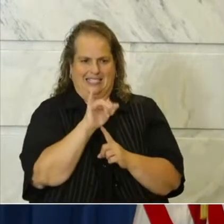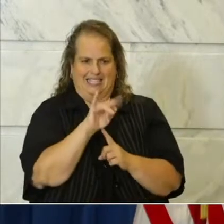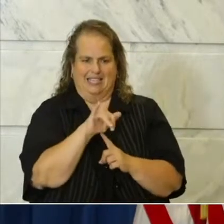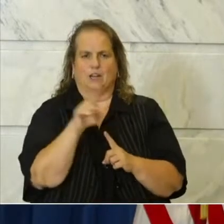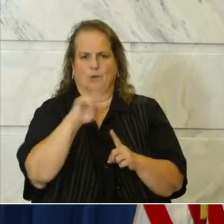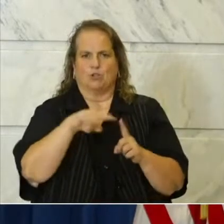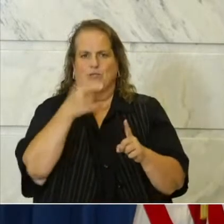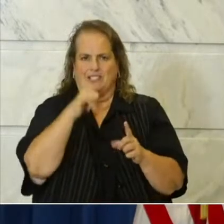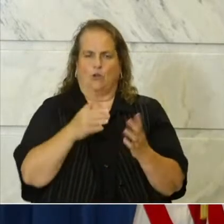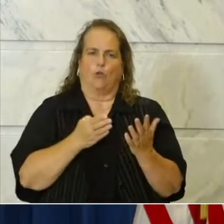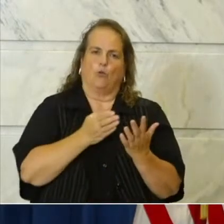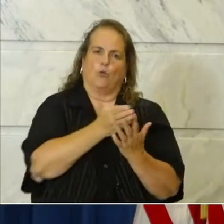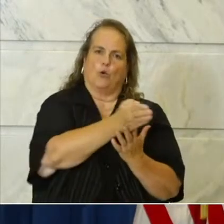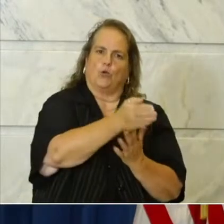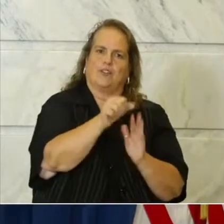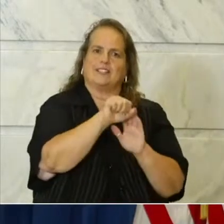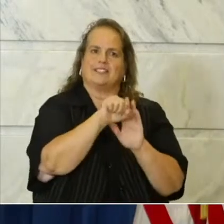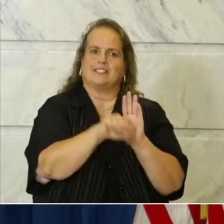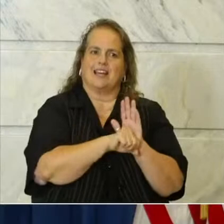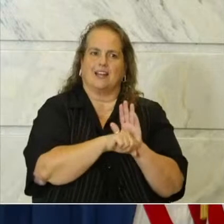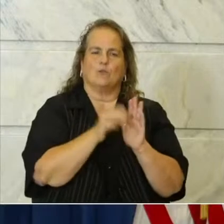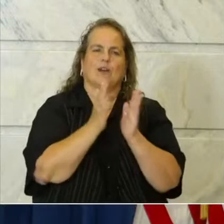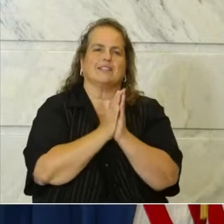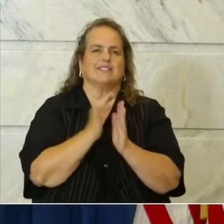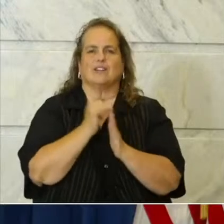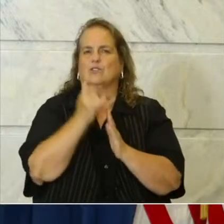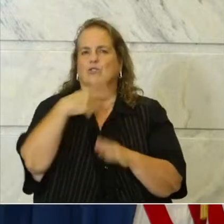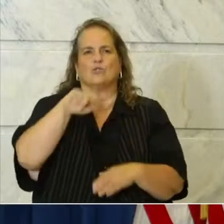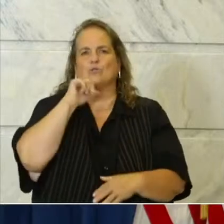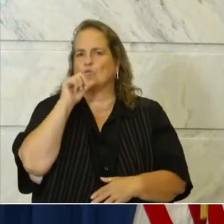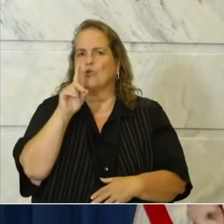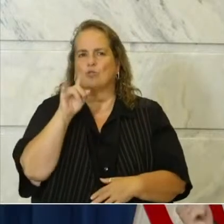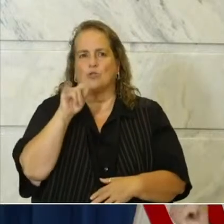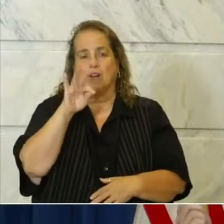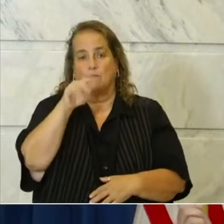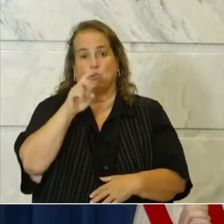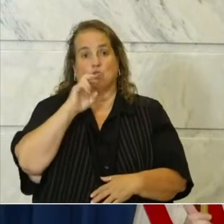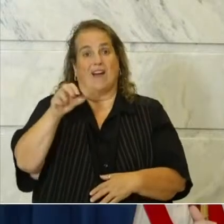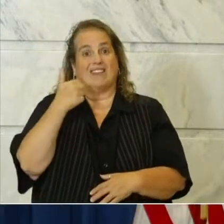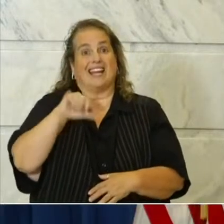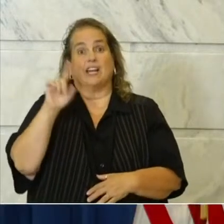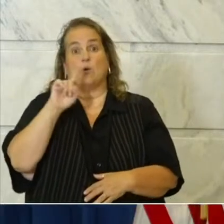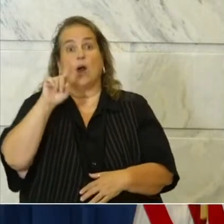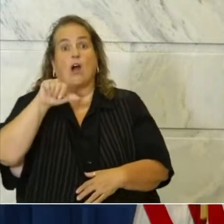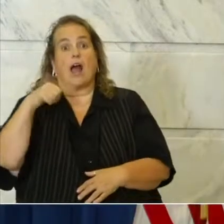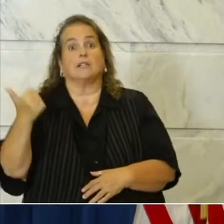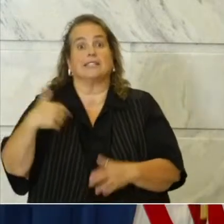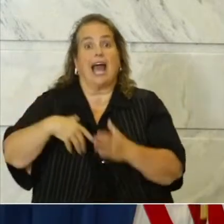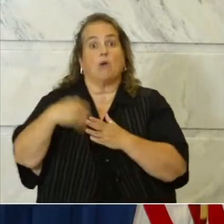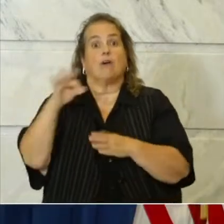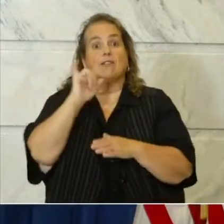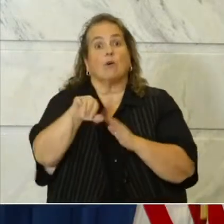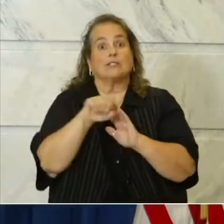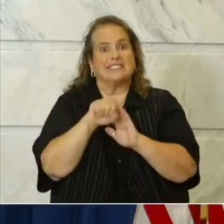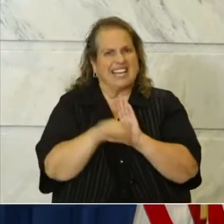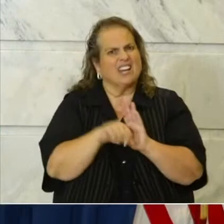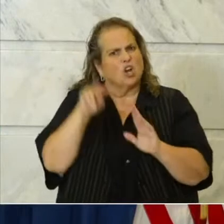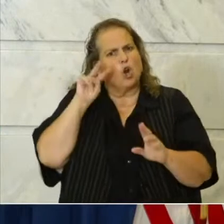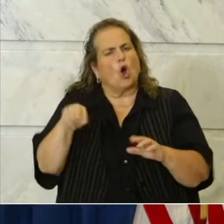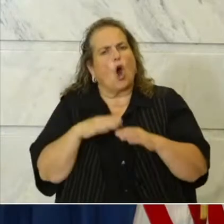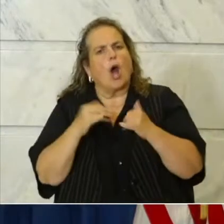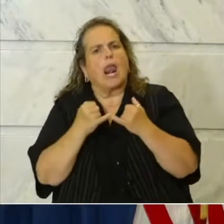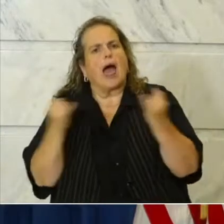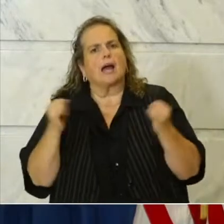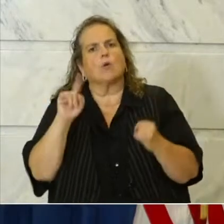going through the state, and we just ask that you don't do it. If you're traveling anywhere else outside of those states, yes, I'd get online. I'd look at where